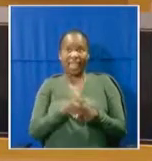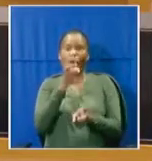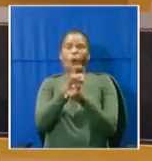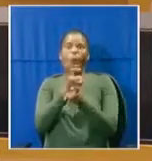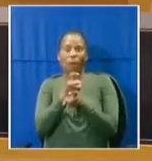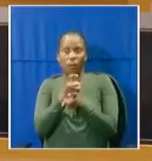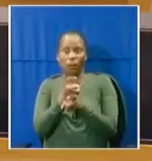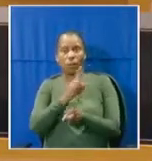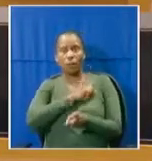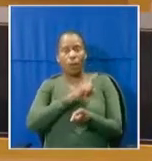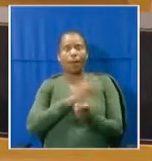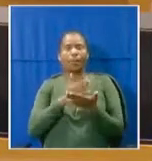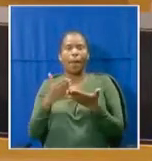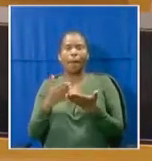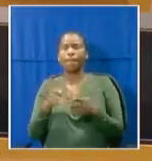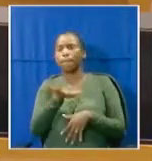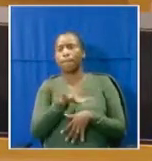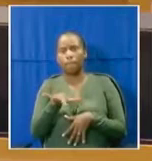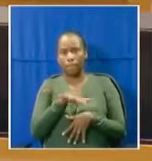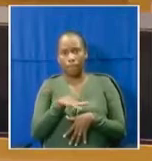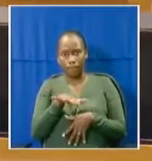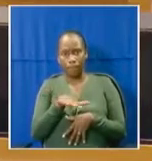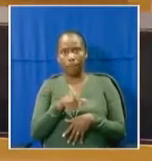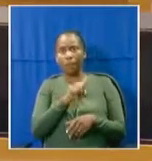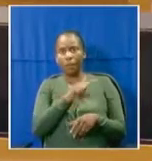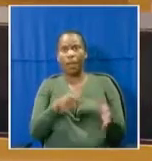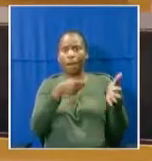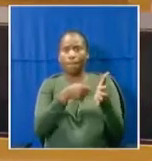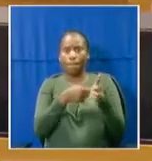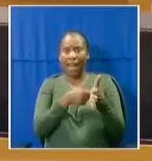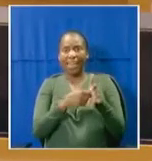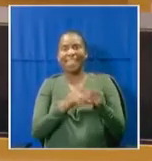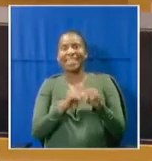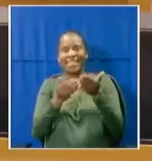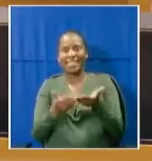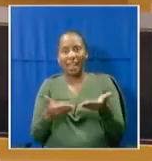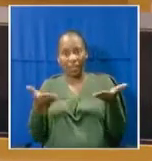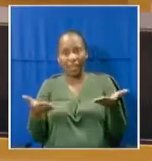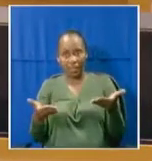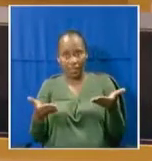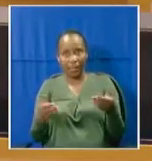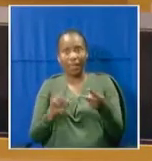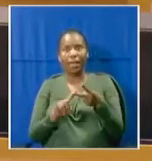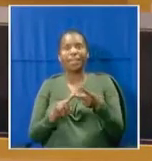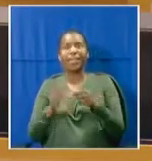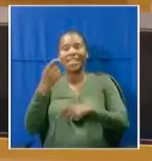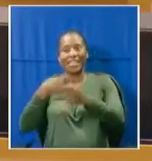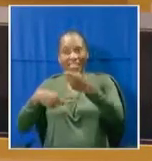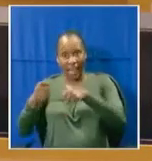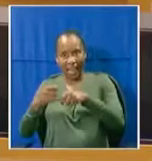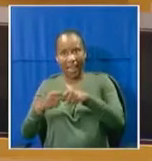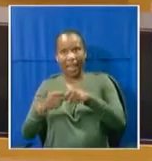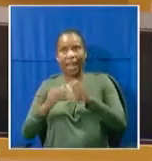in some instances, they buy the services and they sell them at a less than